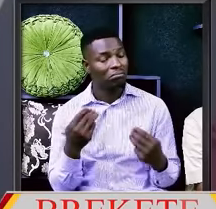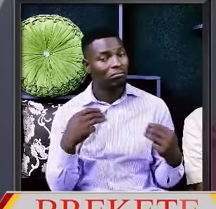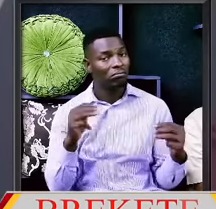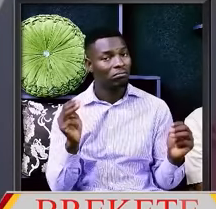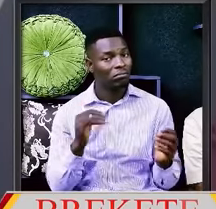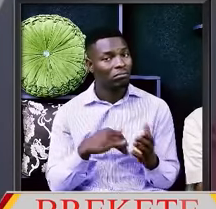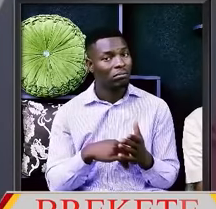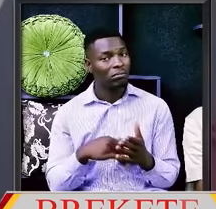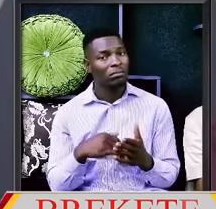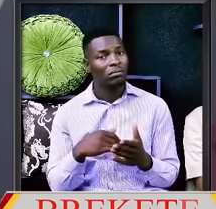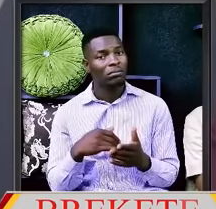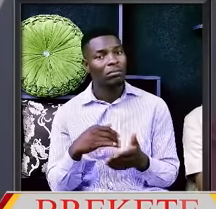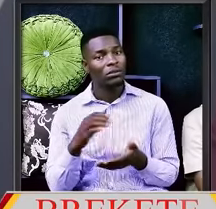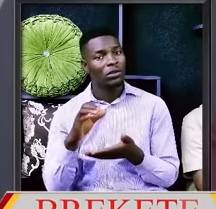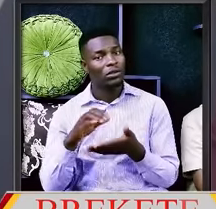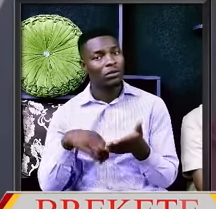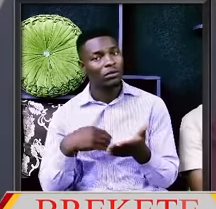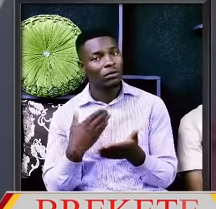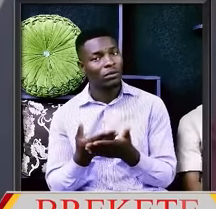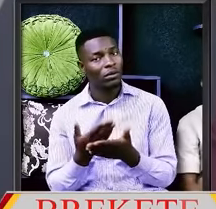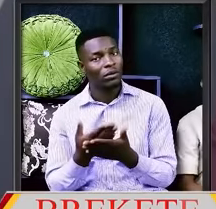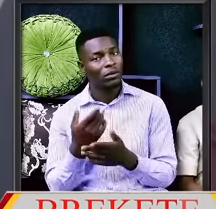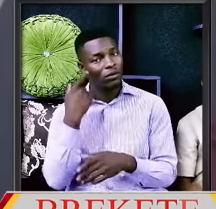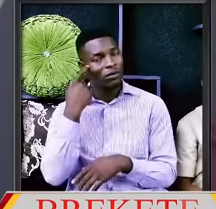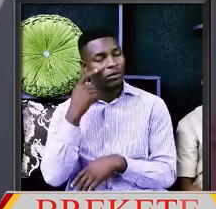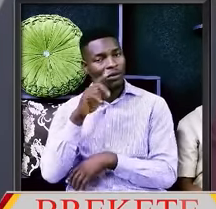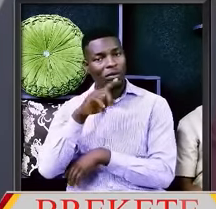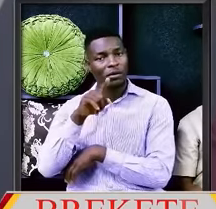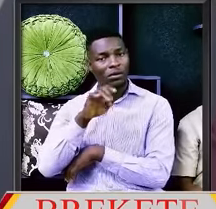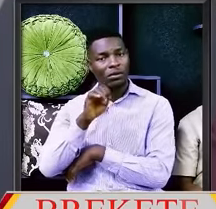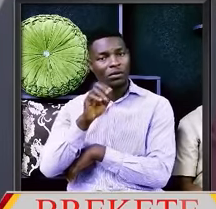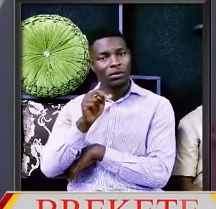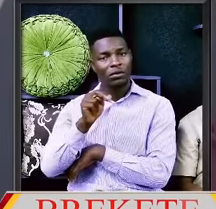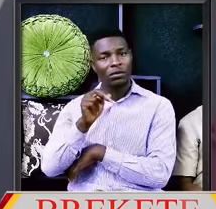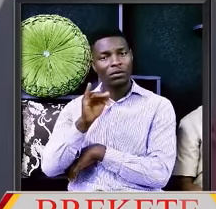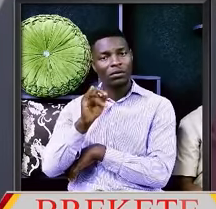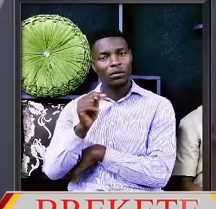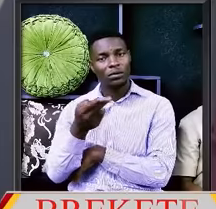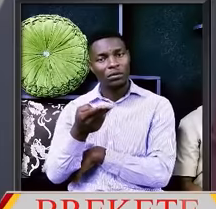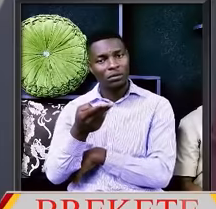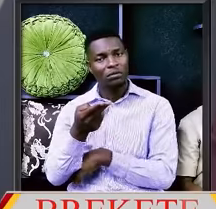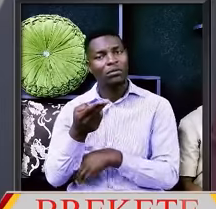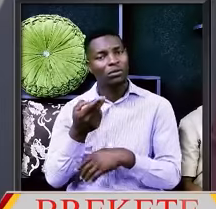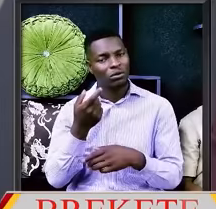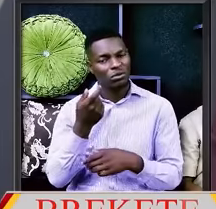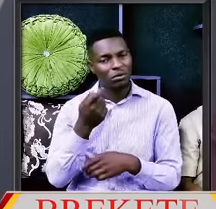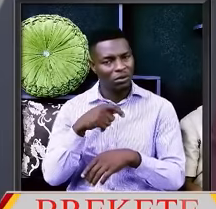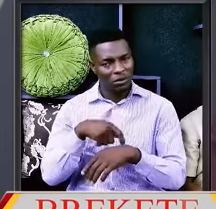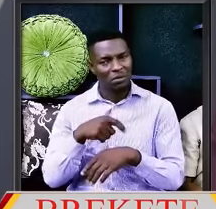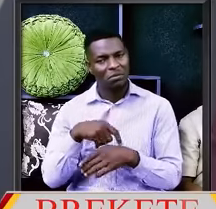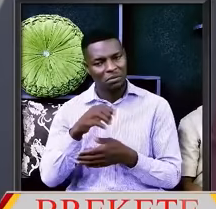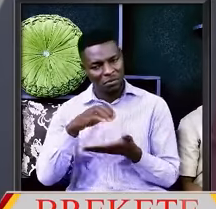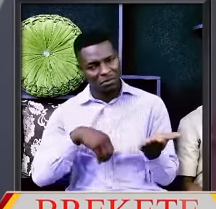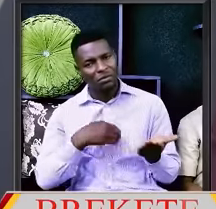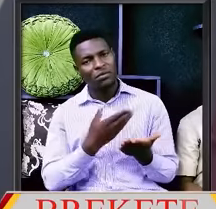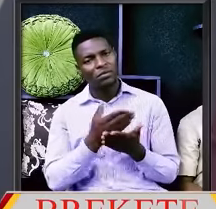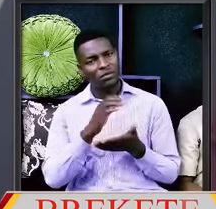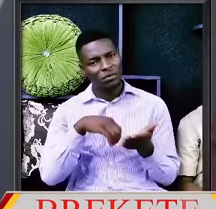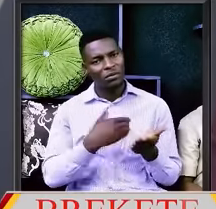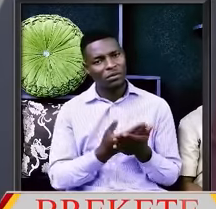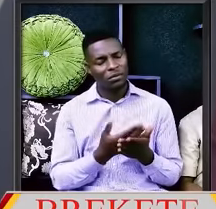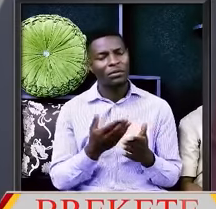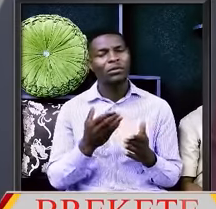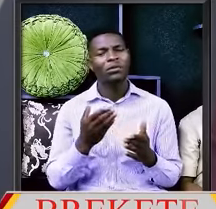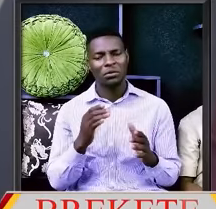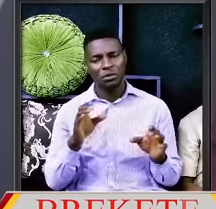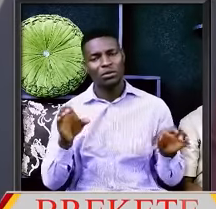we drop the money for Zenith. Small time, then come, they withdraw them. We don't do protest. We write them,